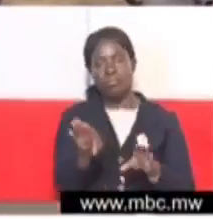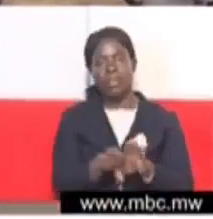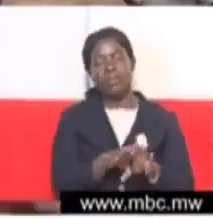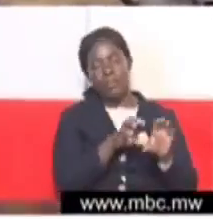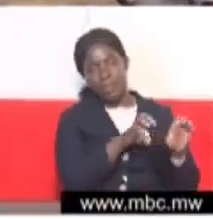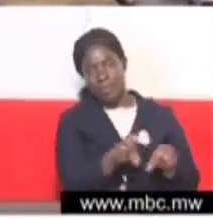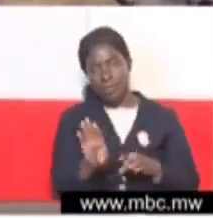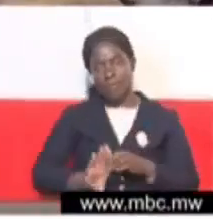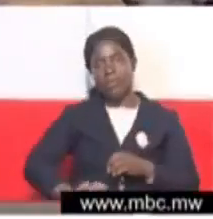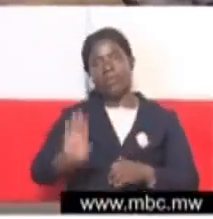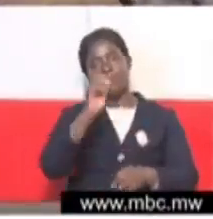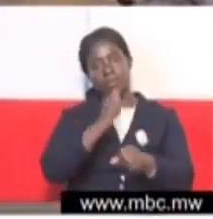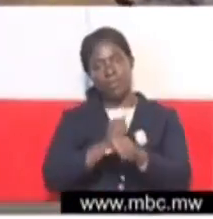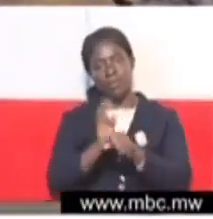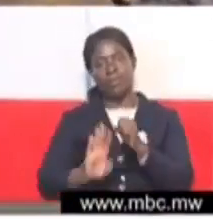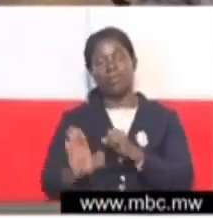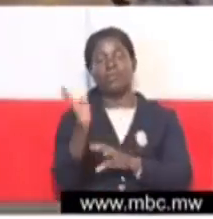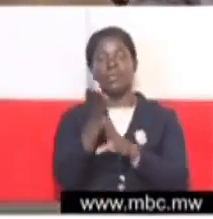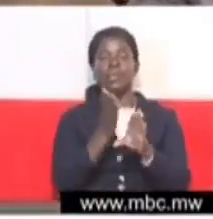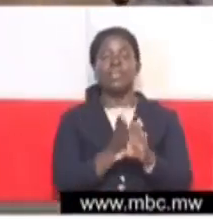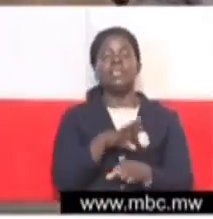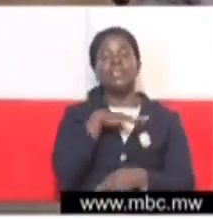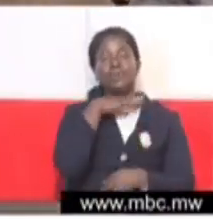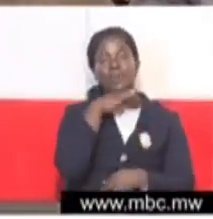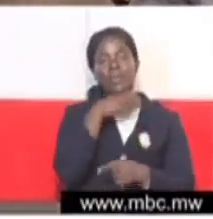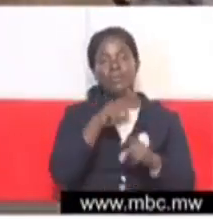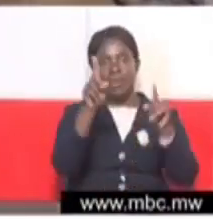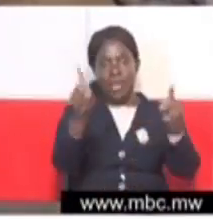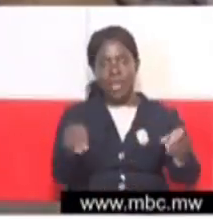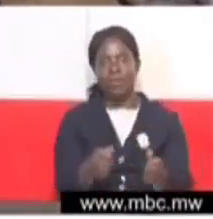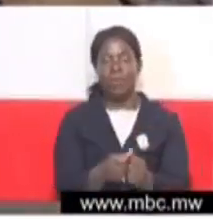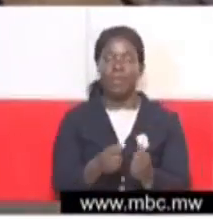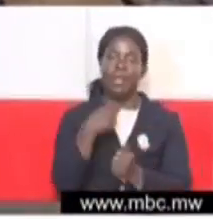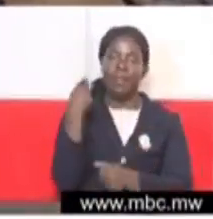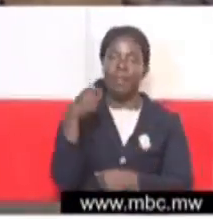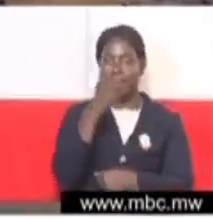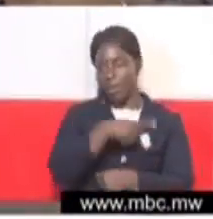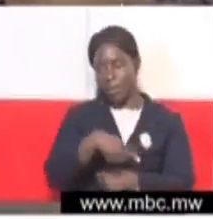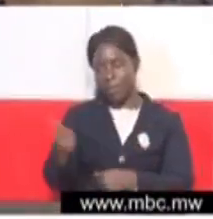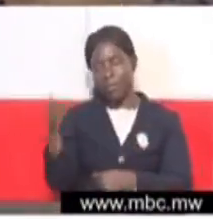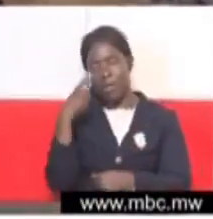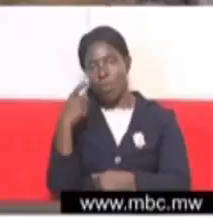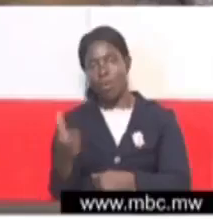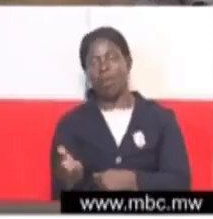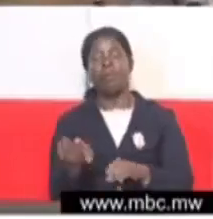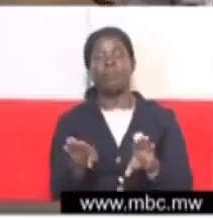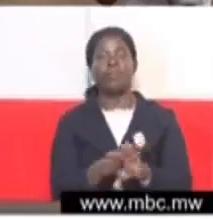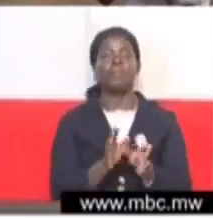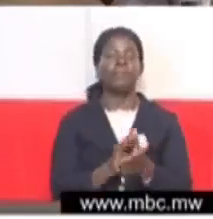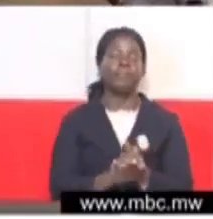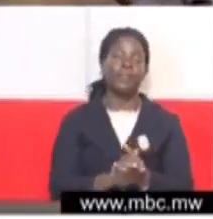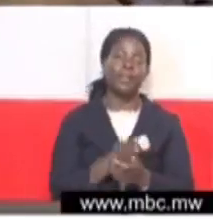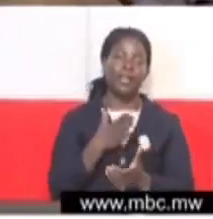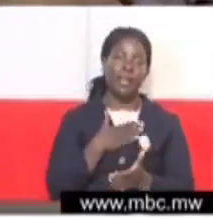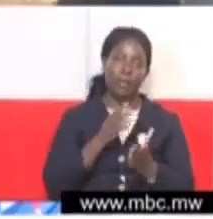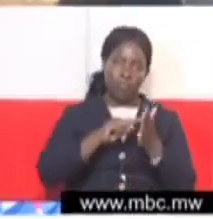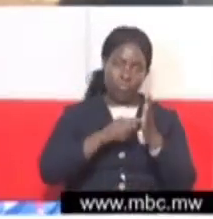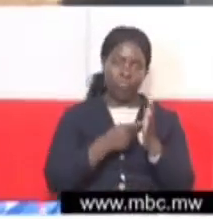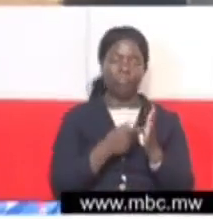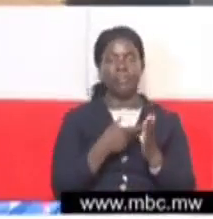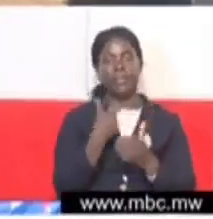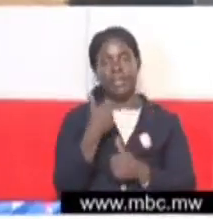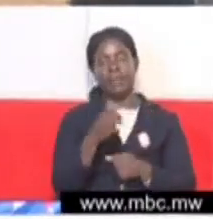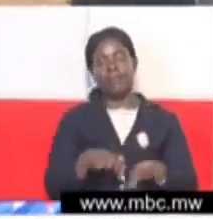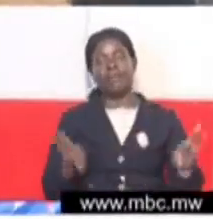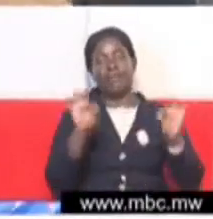and the services are a little bit affordable to the larger part of Malawians. And I think for me, that's one of the greatest conversations that we're going to have within this month. In